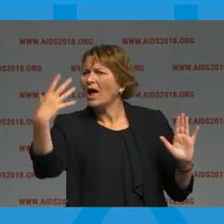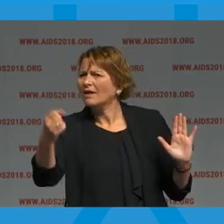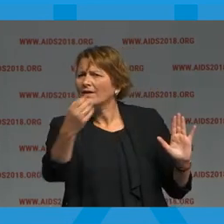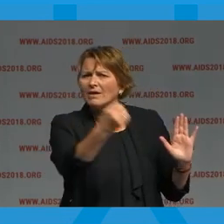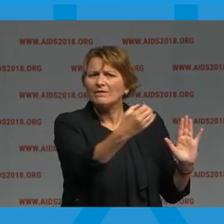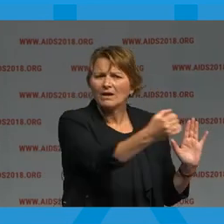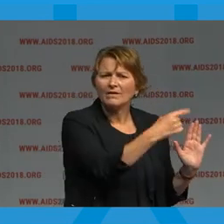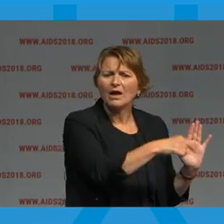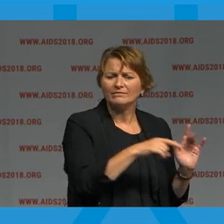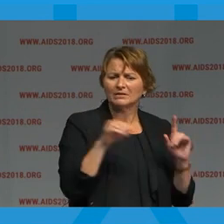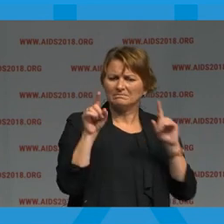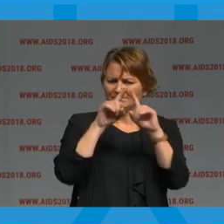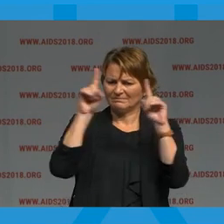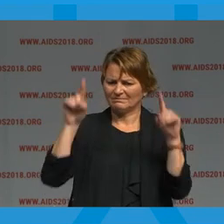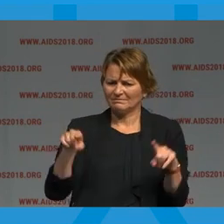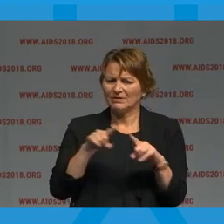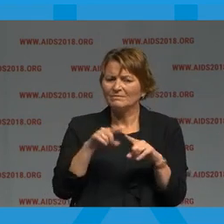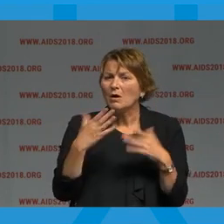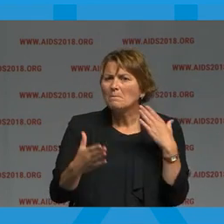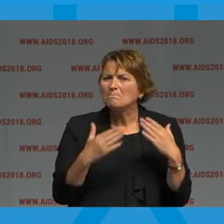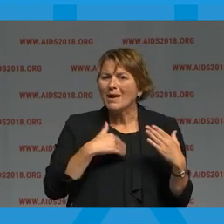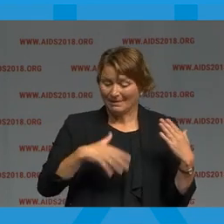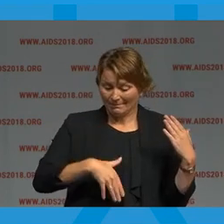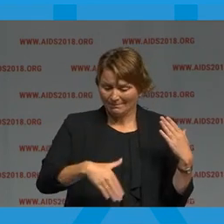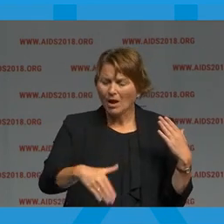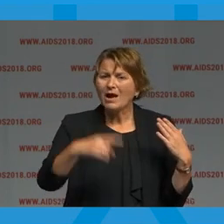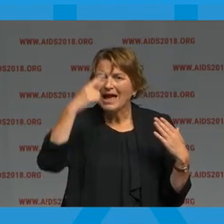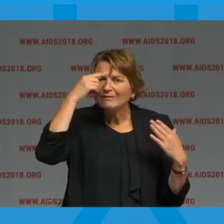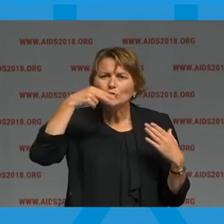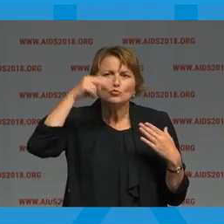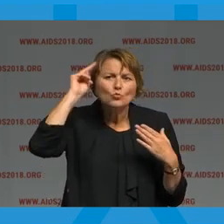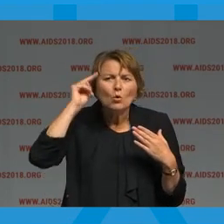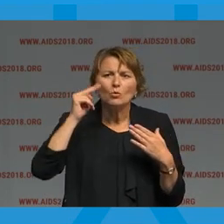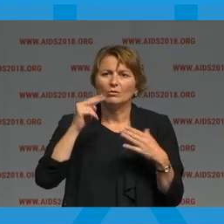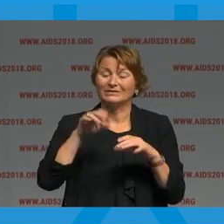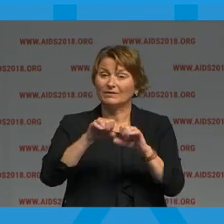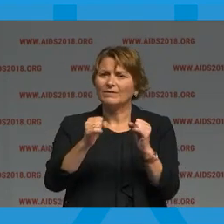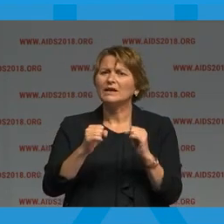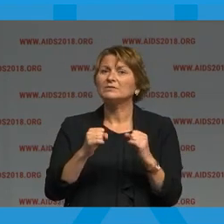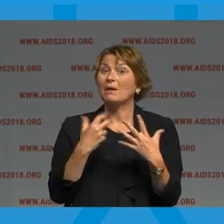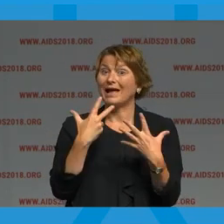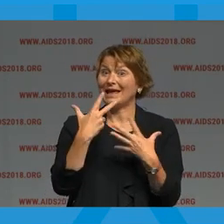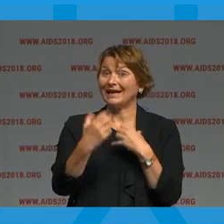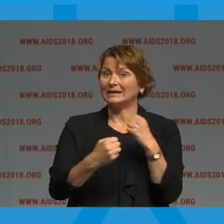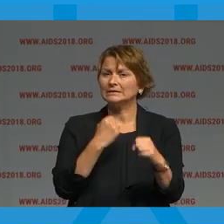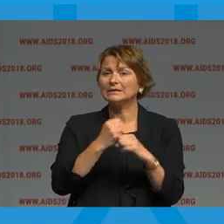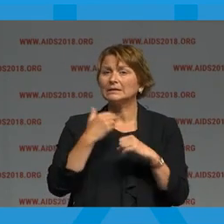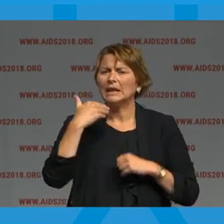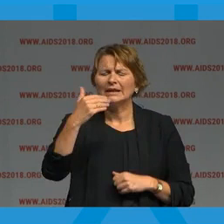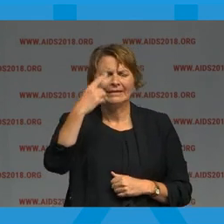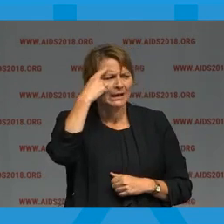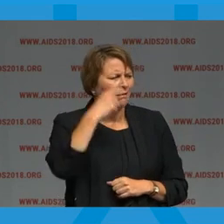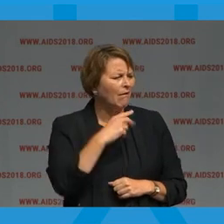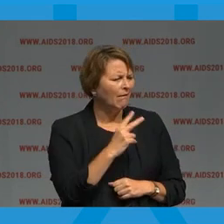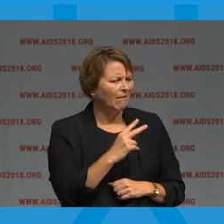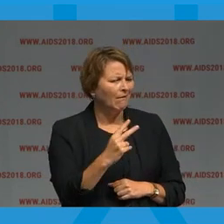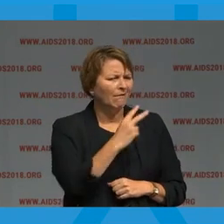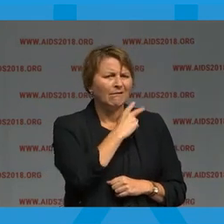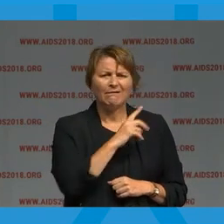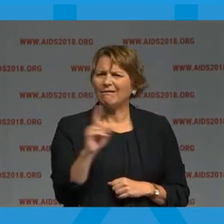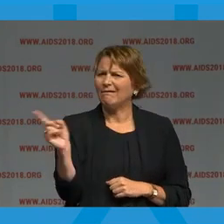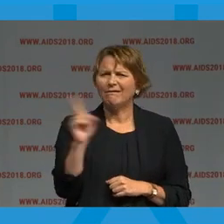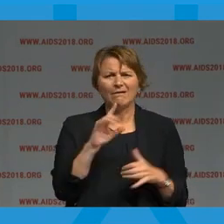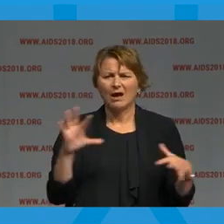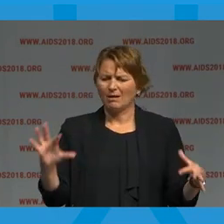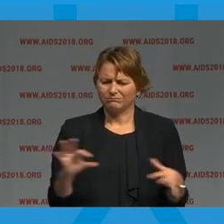of neural tube defects. It took 8 years until we realized that this was not a causal